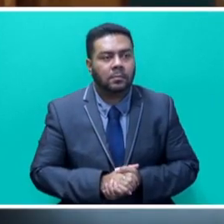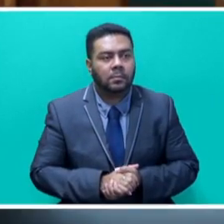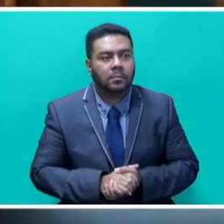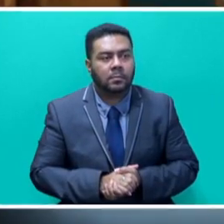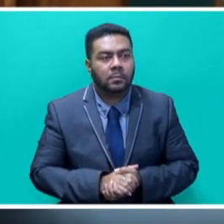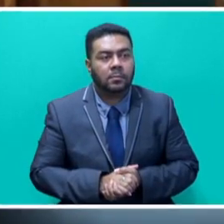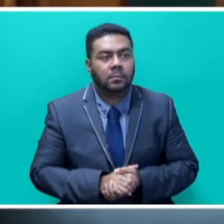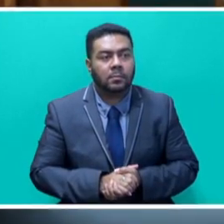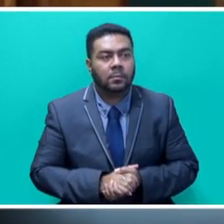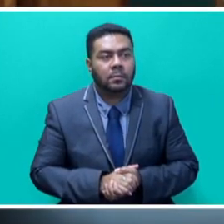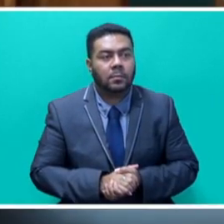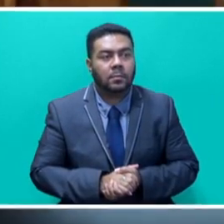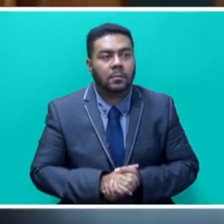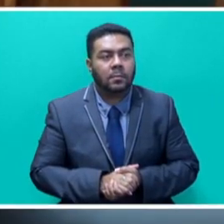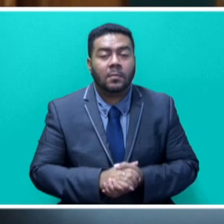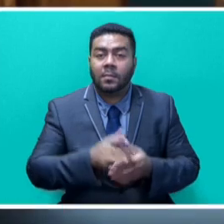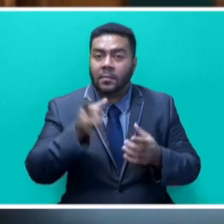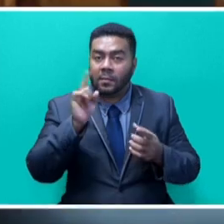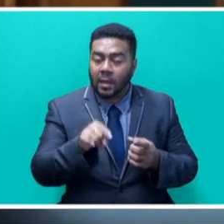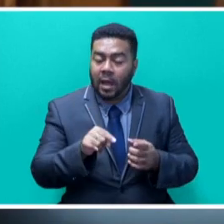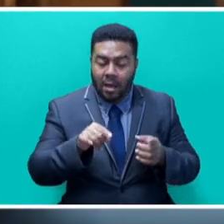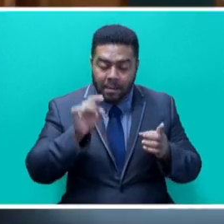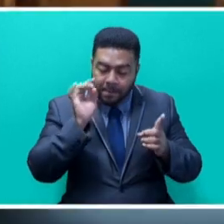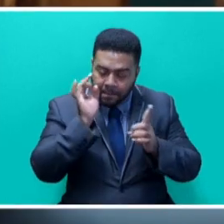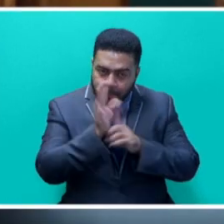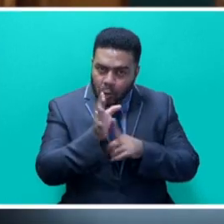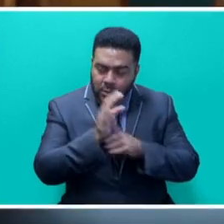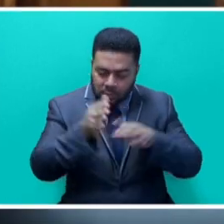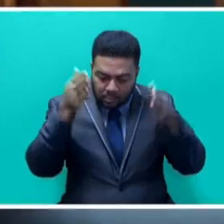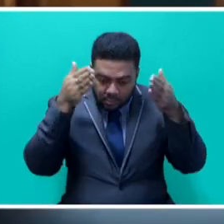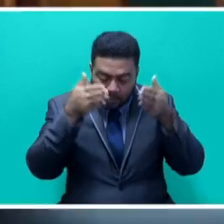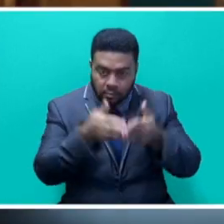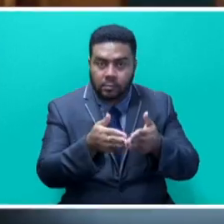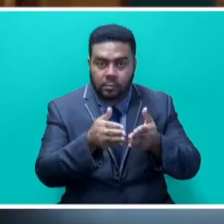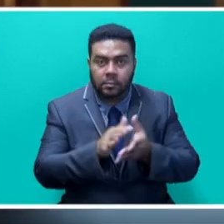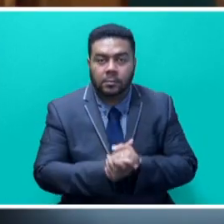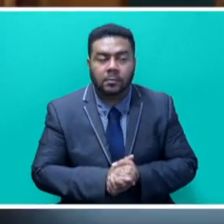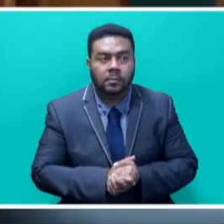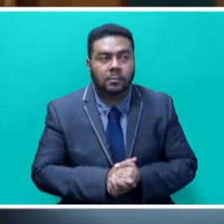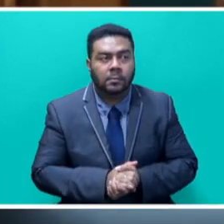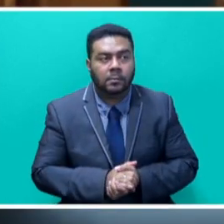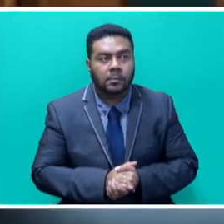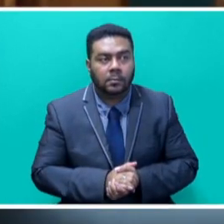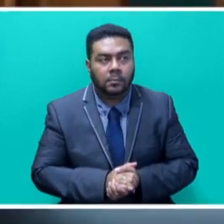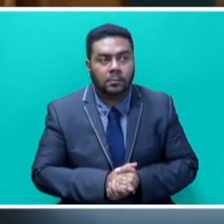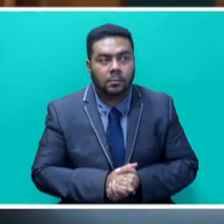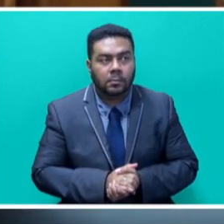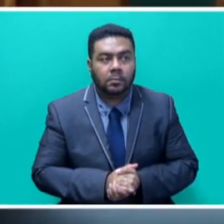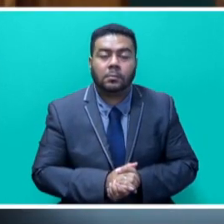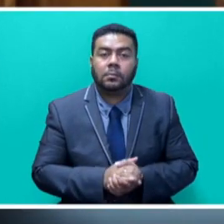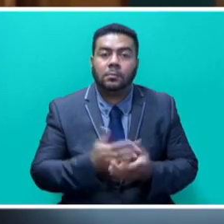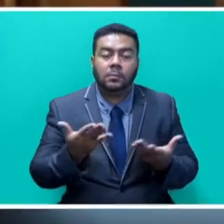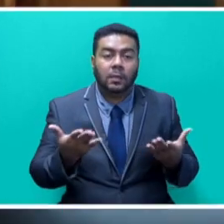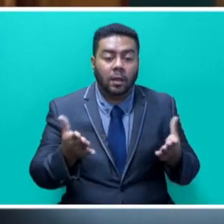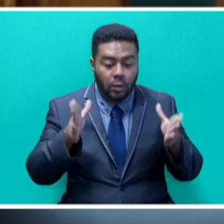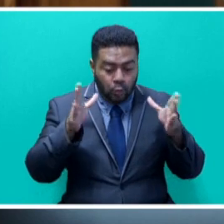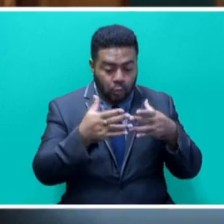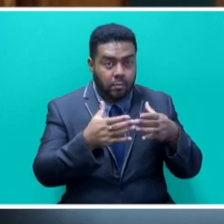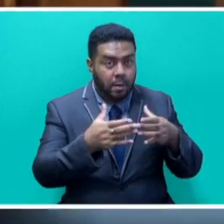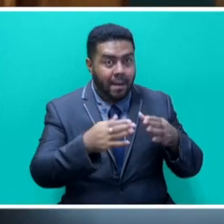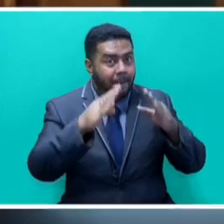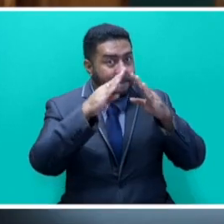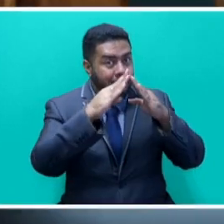forestry practices are the key focus areas of the Pine Group. The group targets to plant